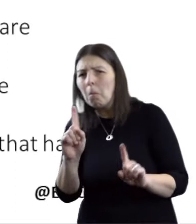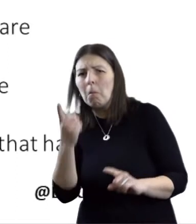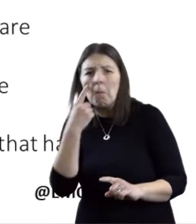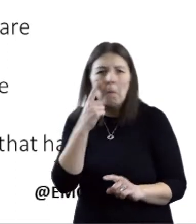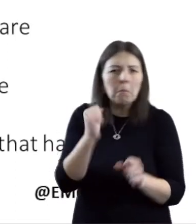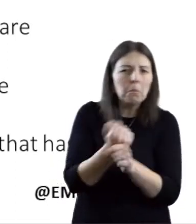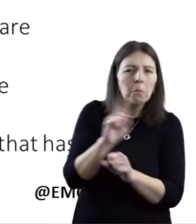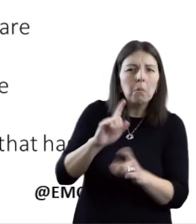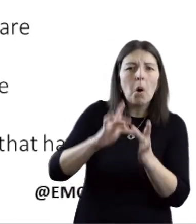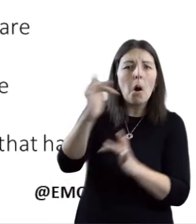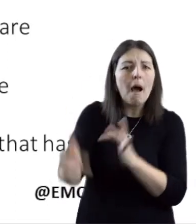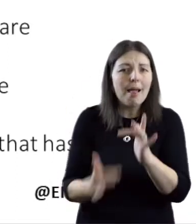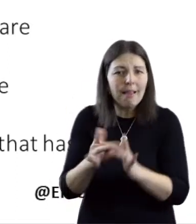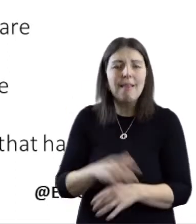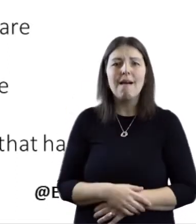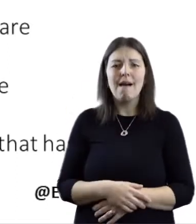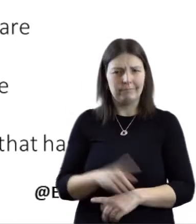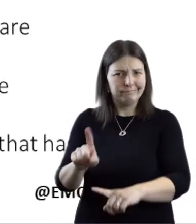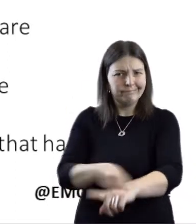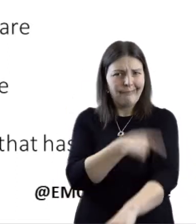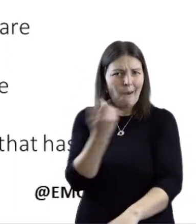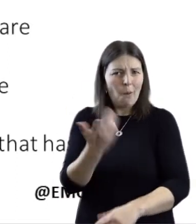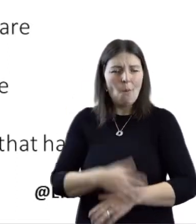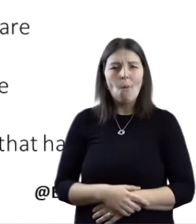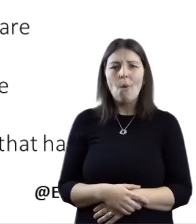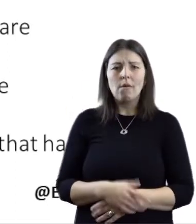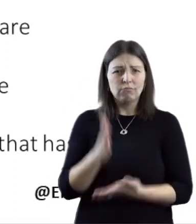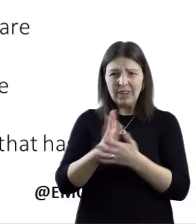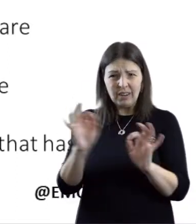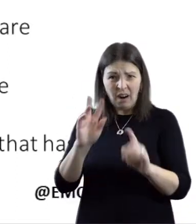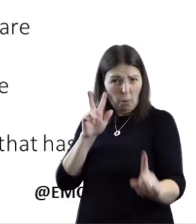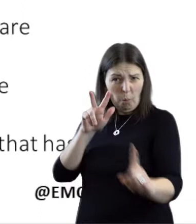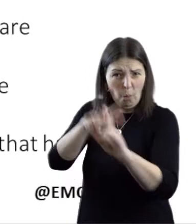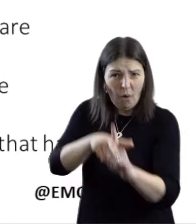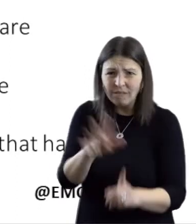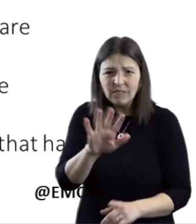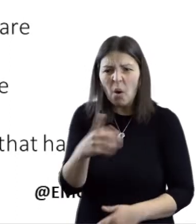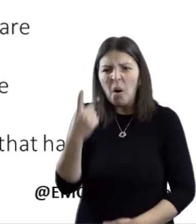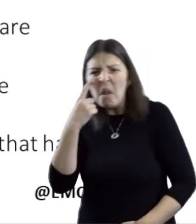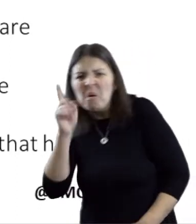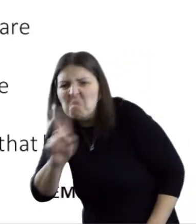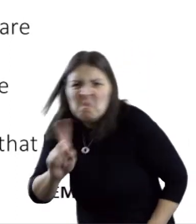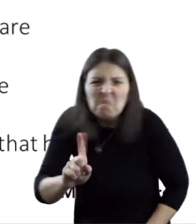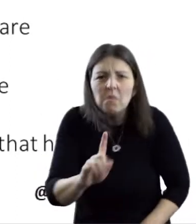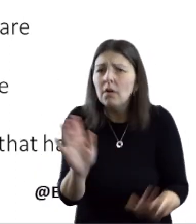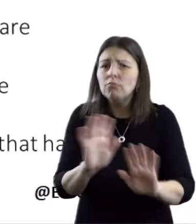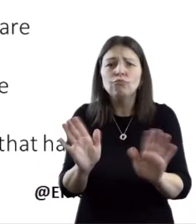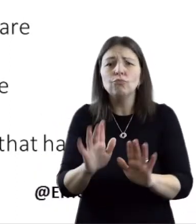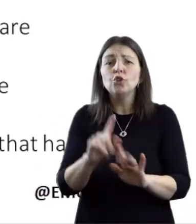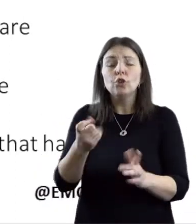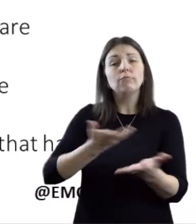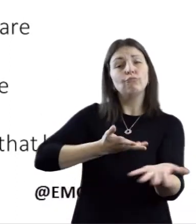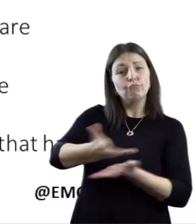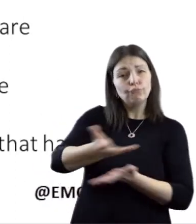or a checking in on them. This is to start a conversation which will help you understand their online usage. We will go on to